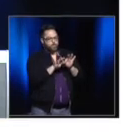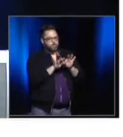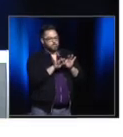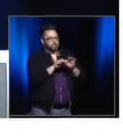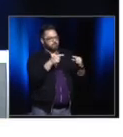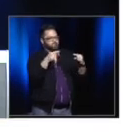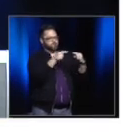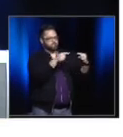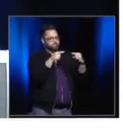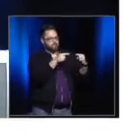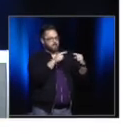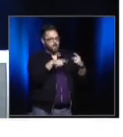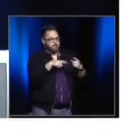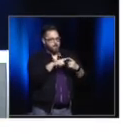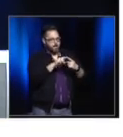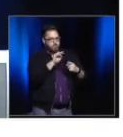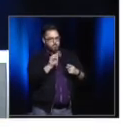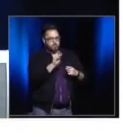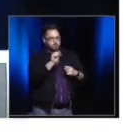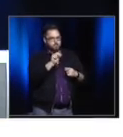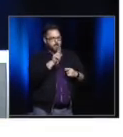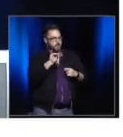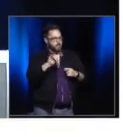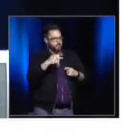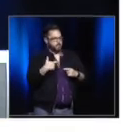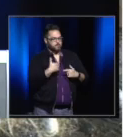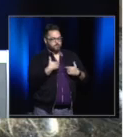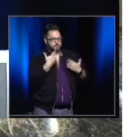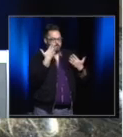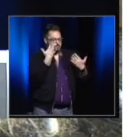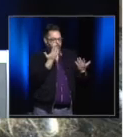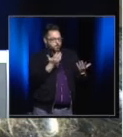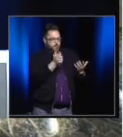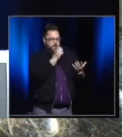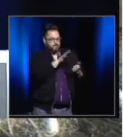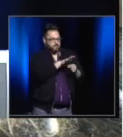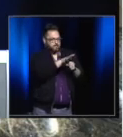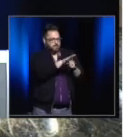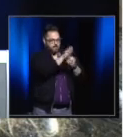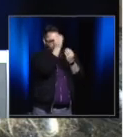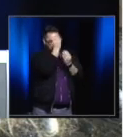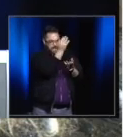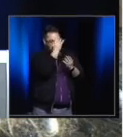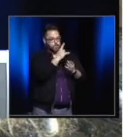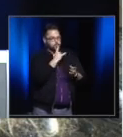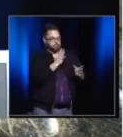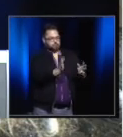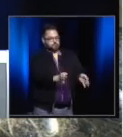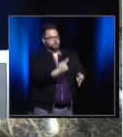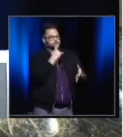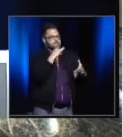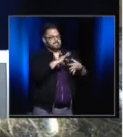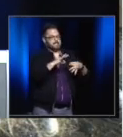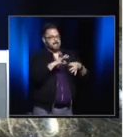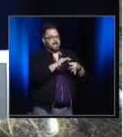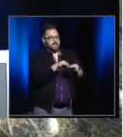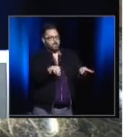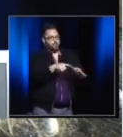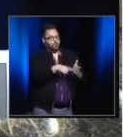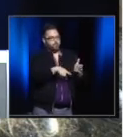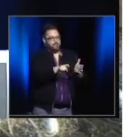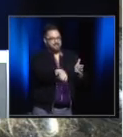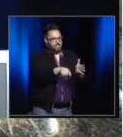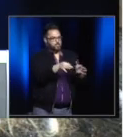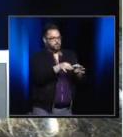debate about the Māui dolphin. We simply have too little data to be able to say what we need to be able to say